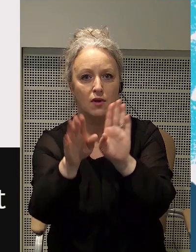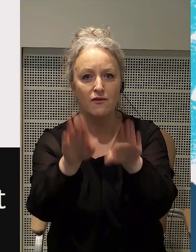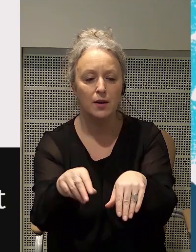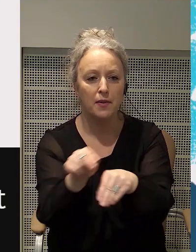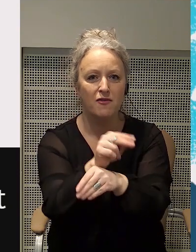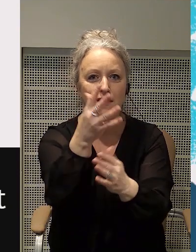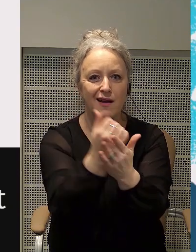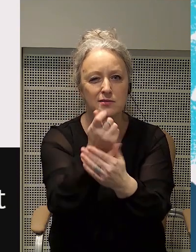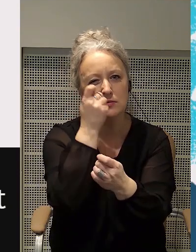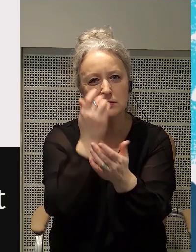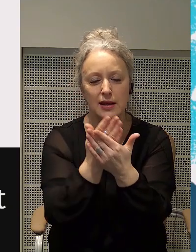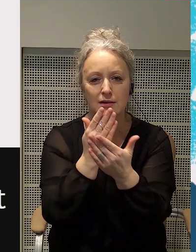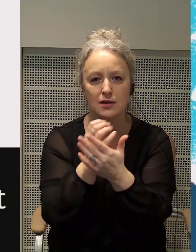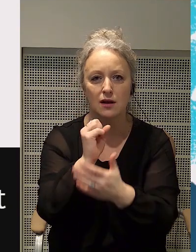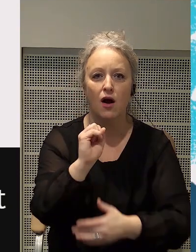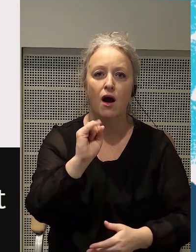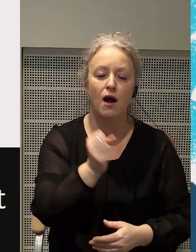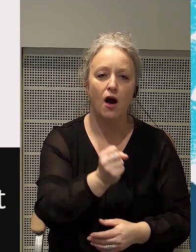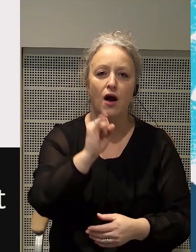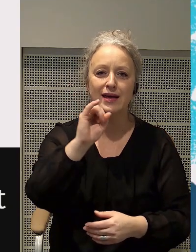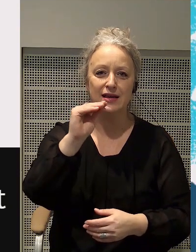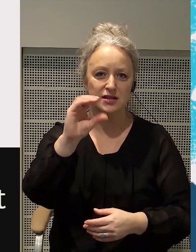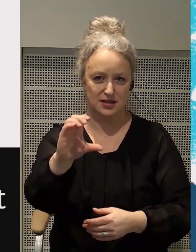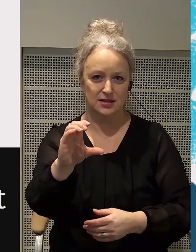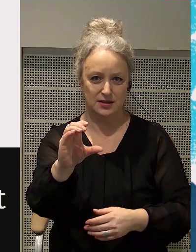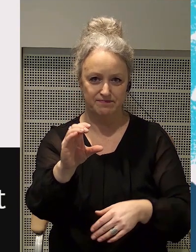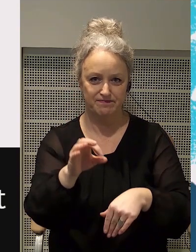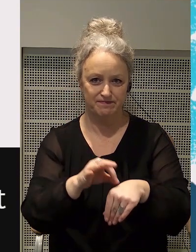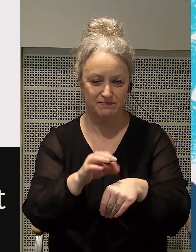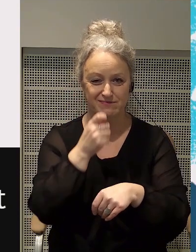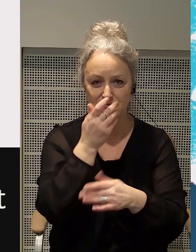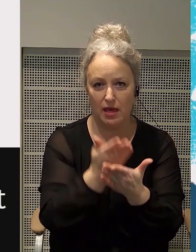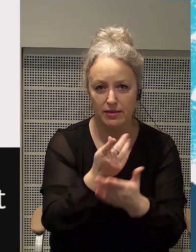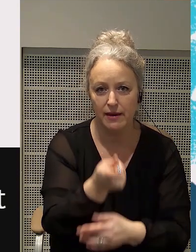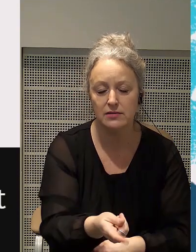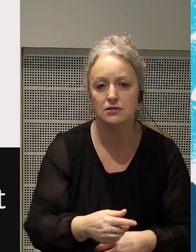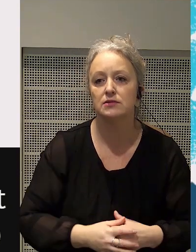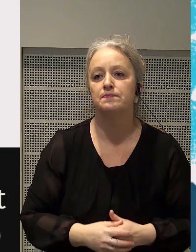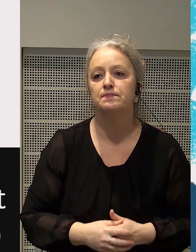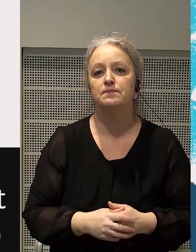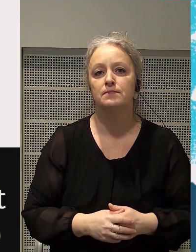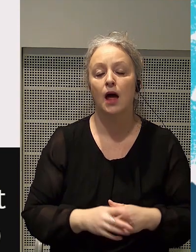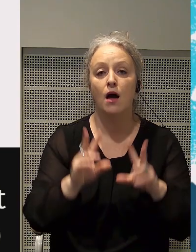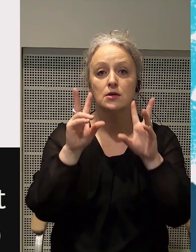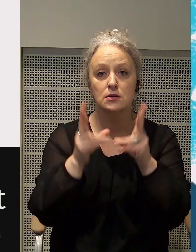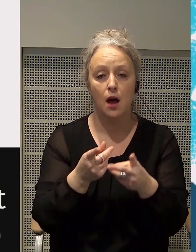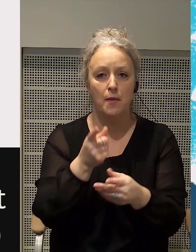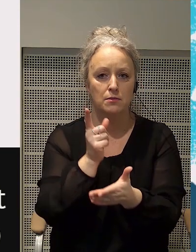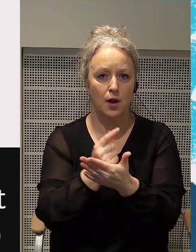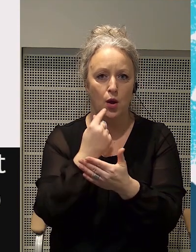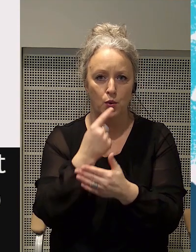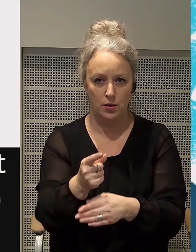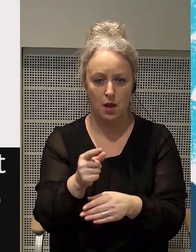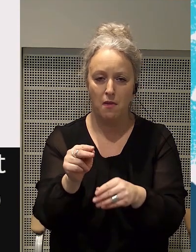But I have to say that access to treatments, it's a long journey and goes beyond the limits